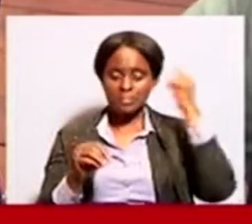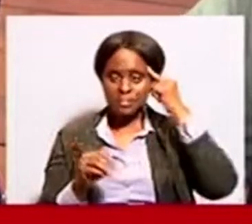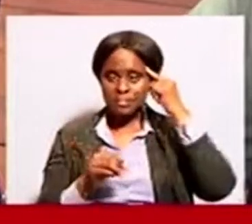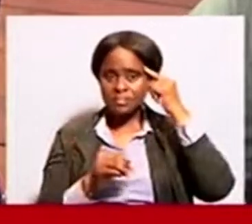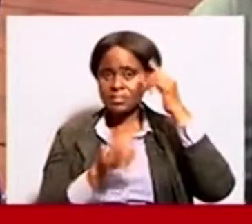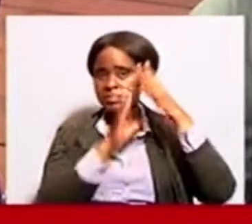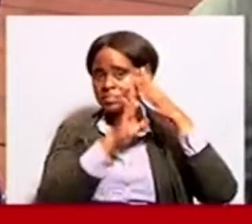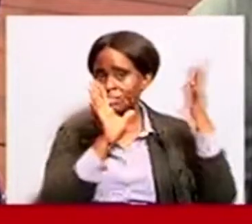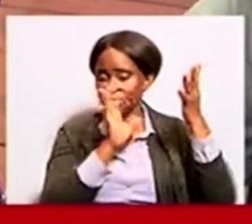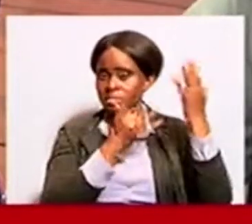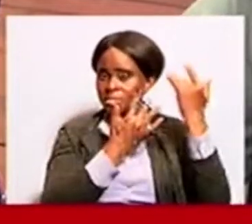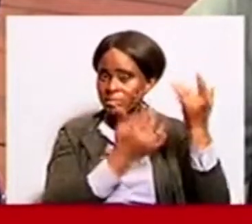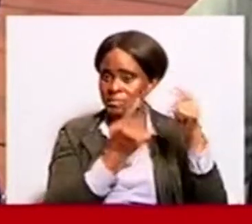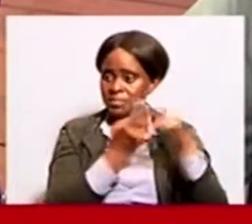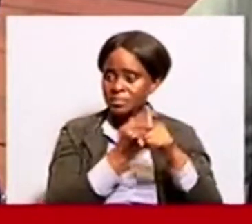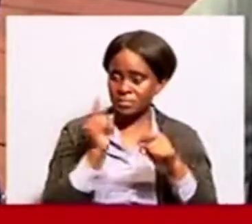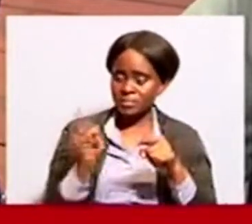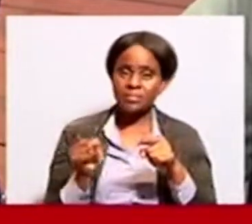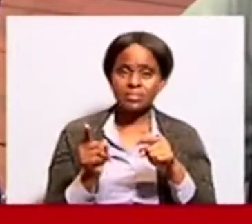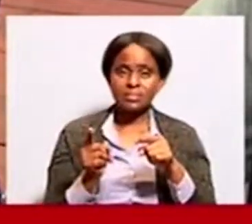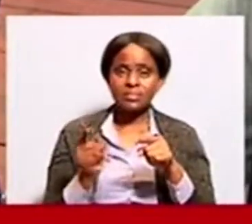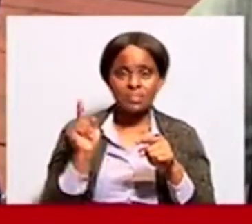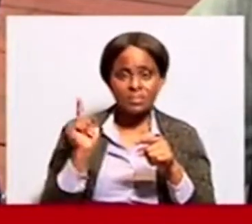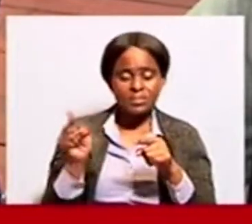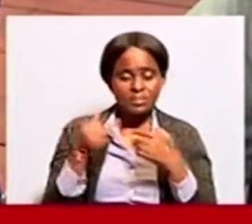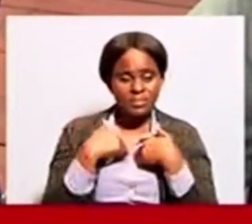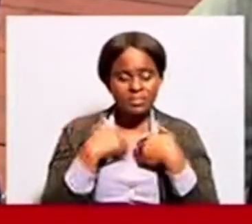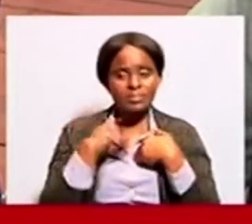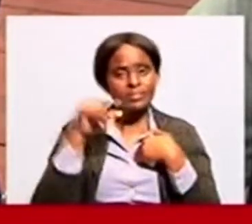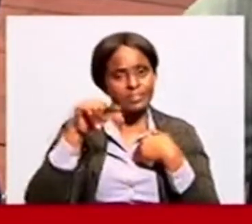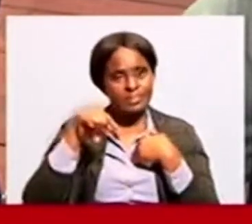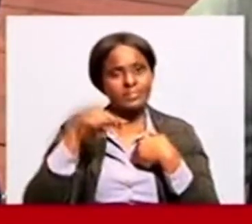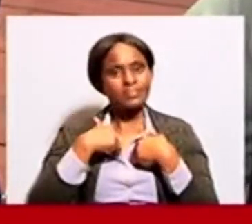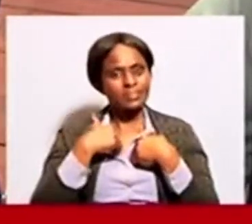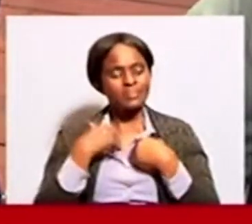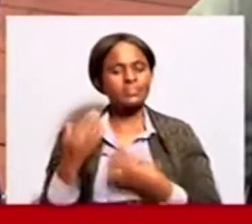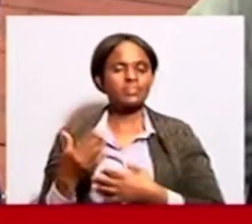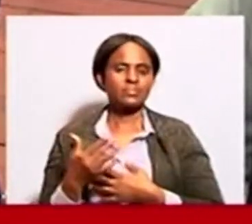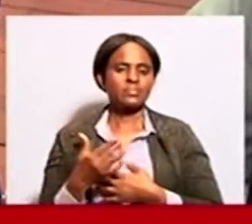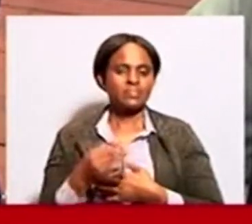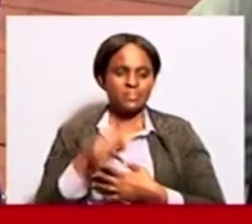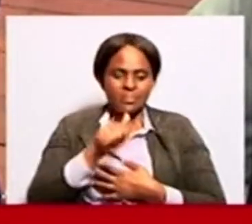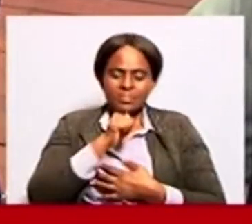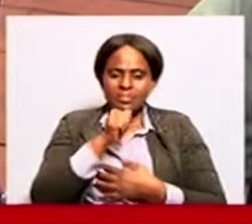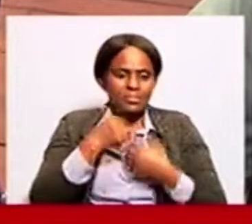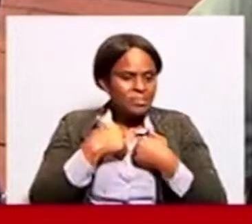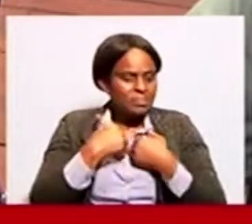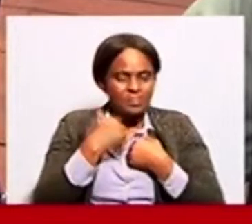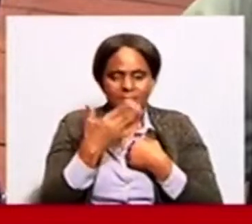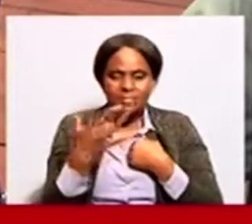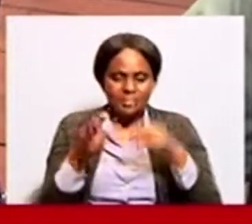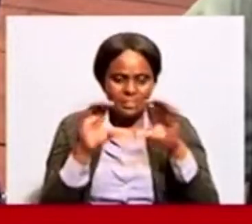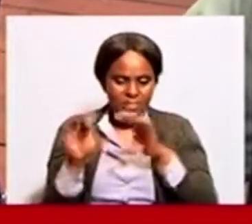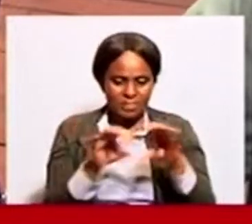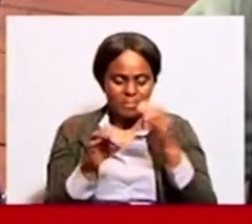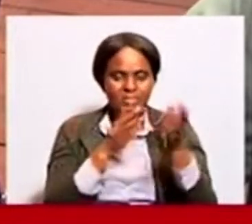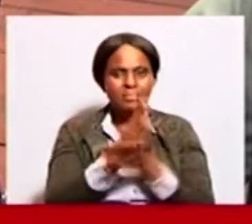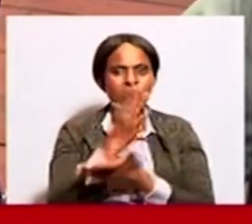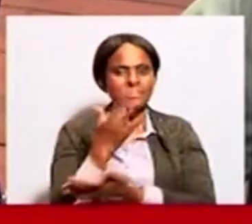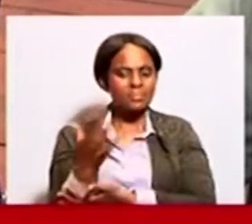too much, so much from you, and you have the qualifications, but you don't have the thing to do, the correct